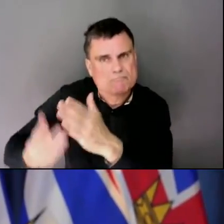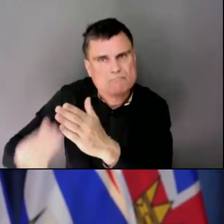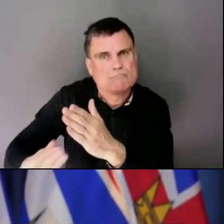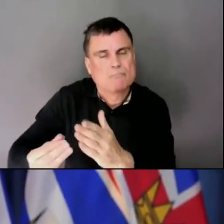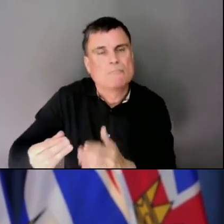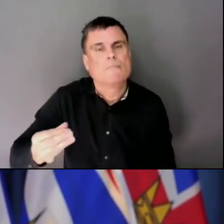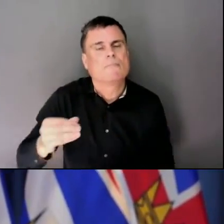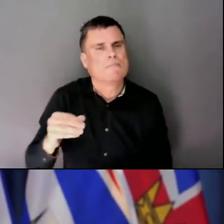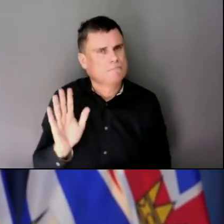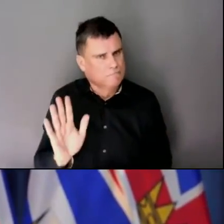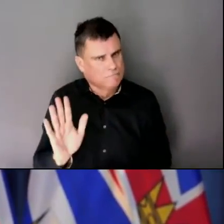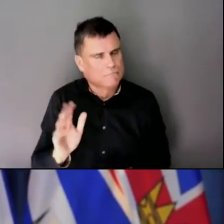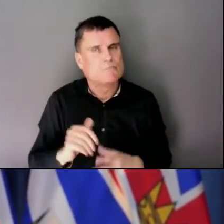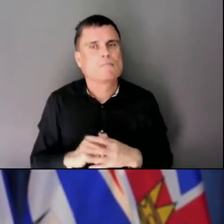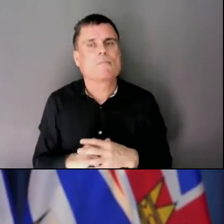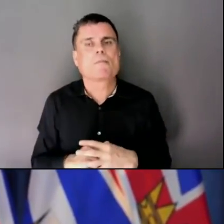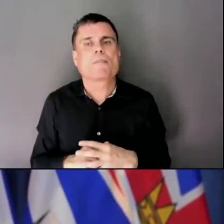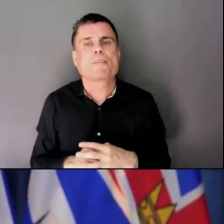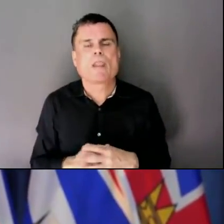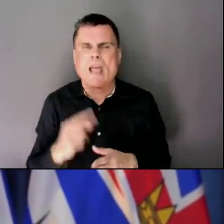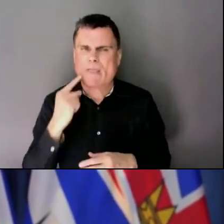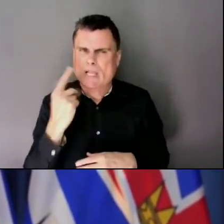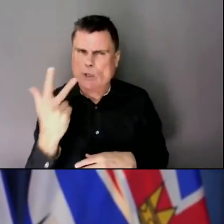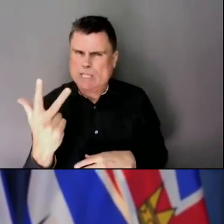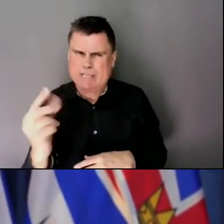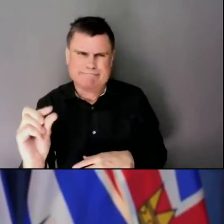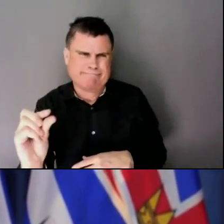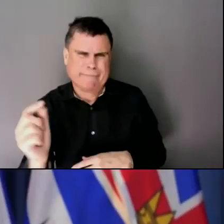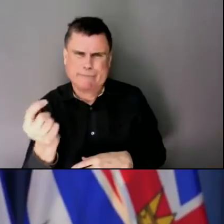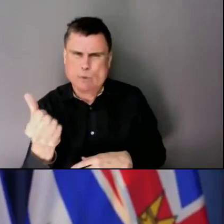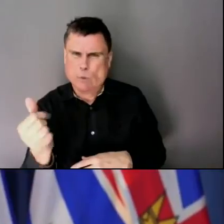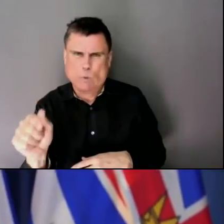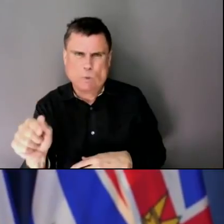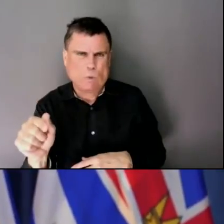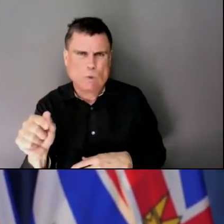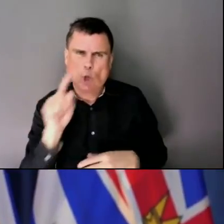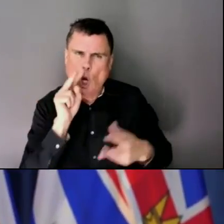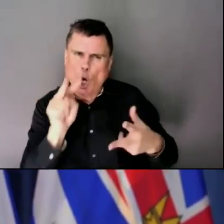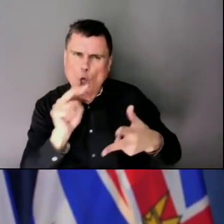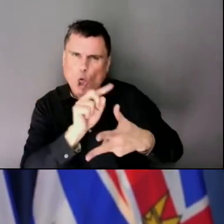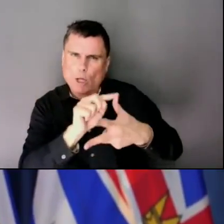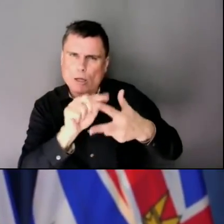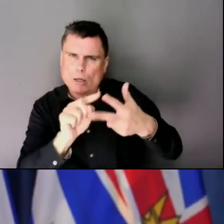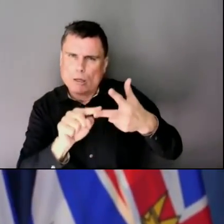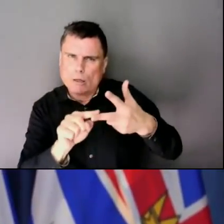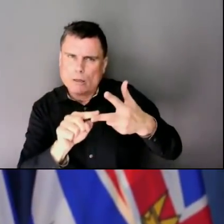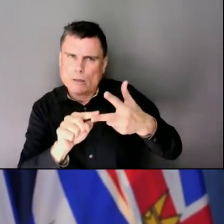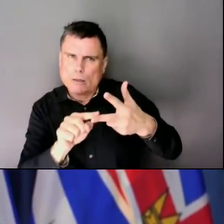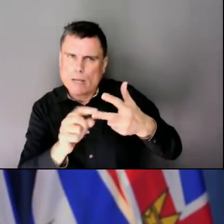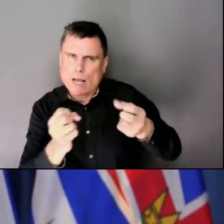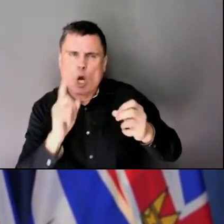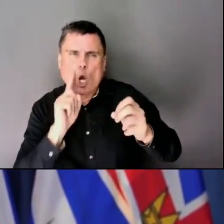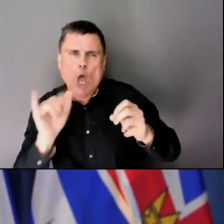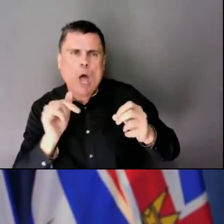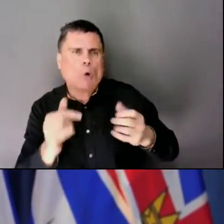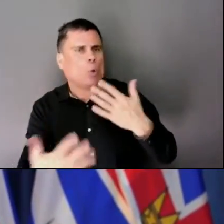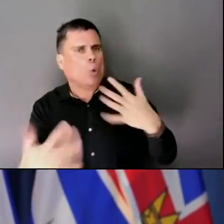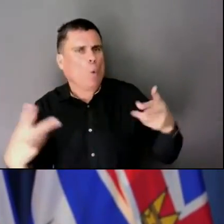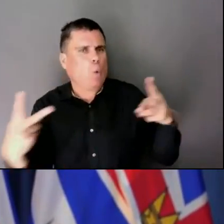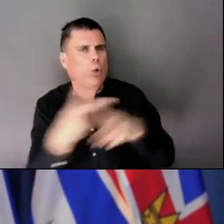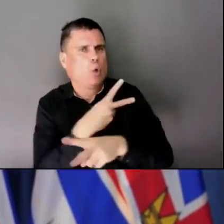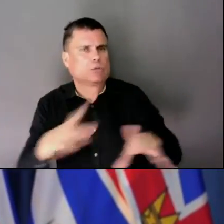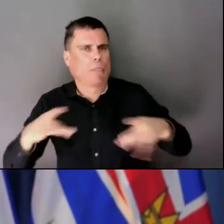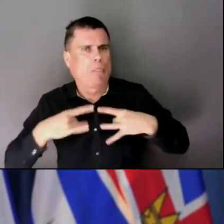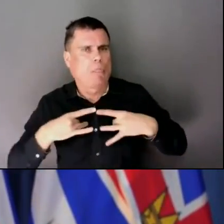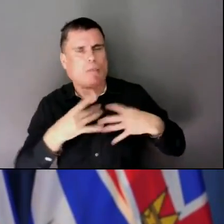as few as 3. So obviously there's different levels of risk. And that is in this early phase when we have very